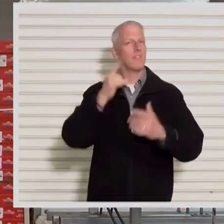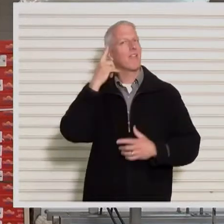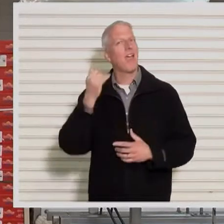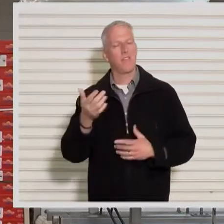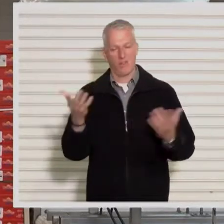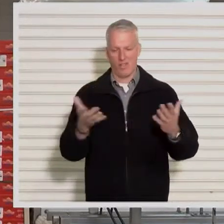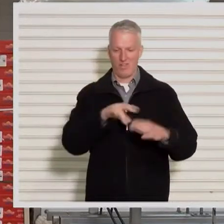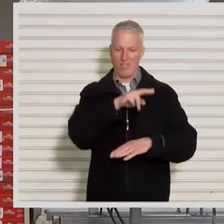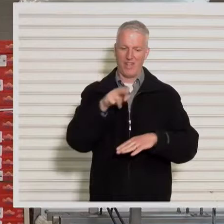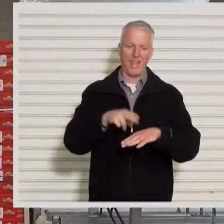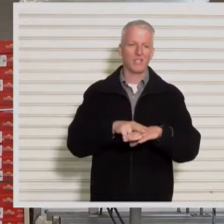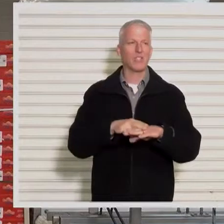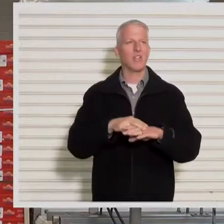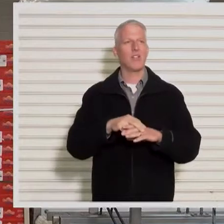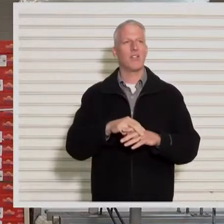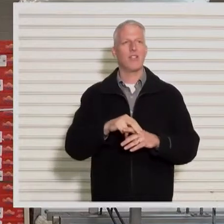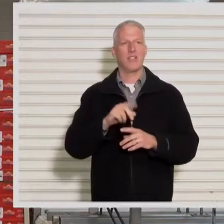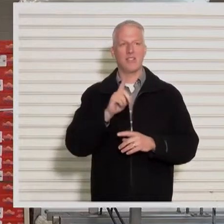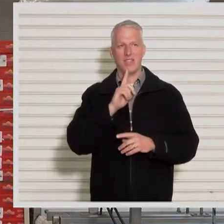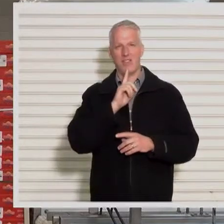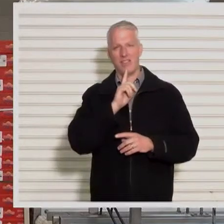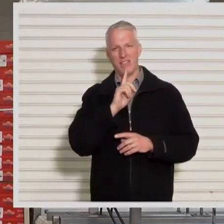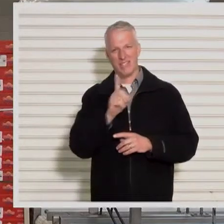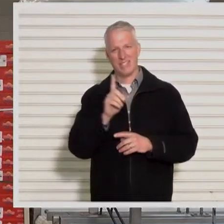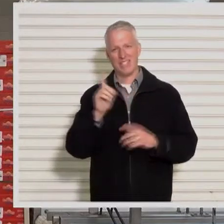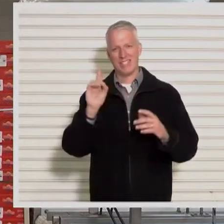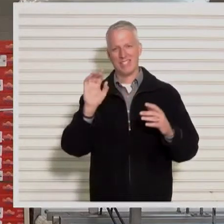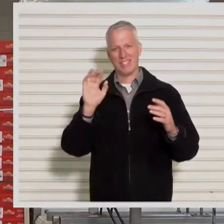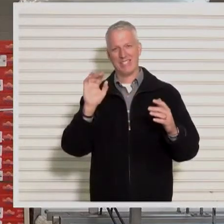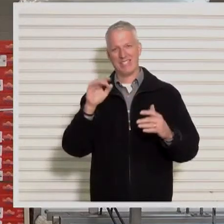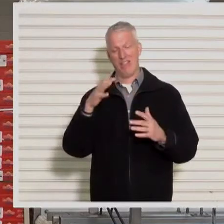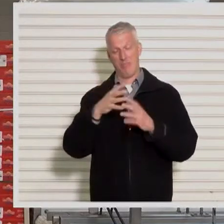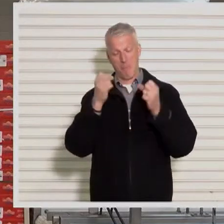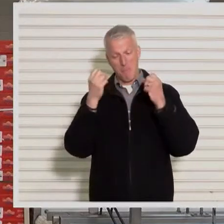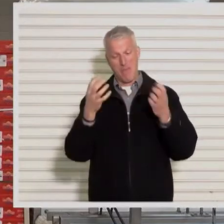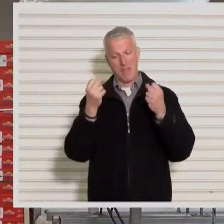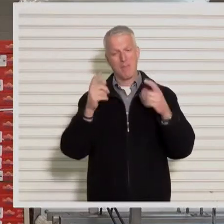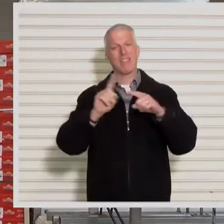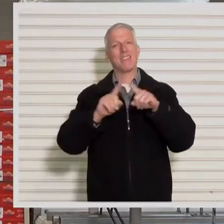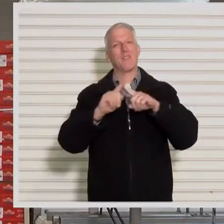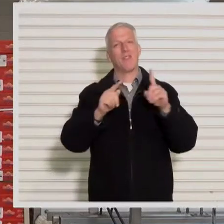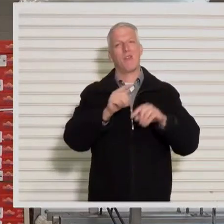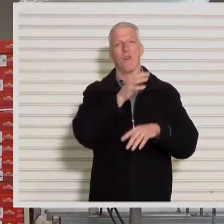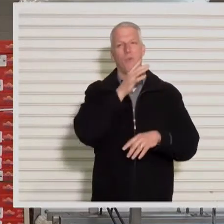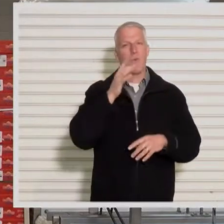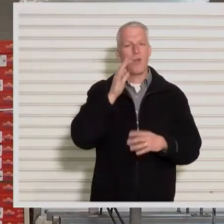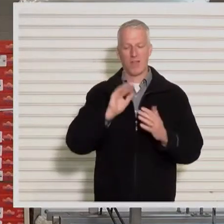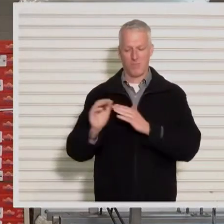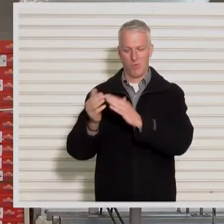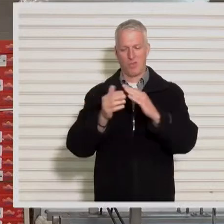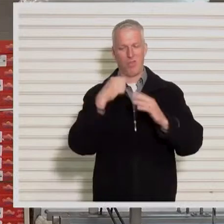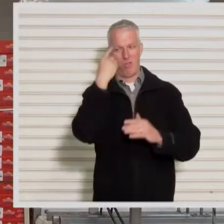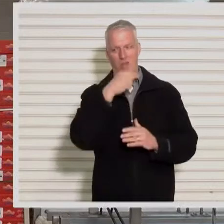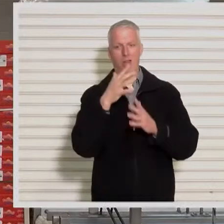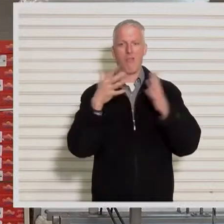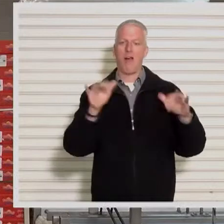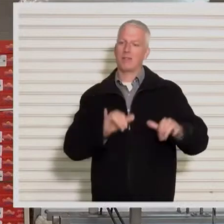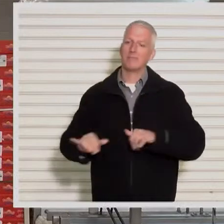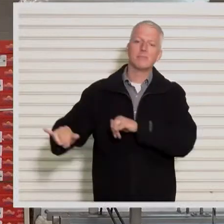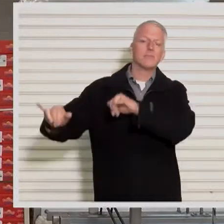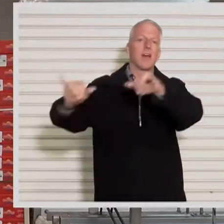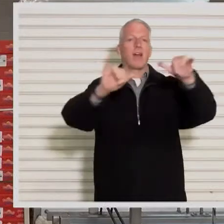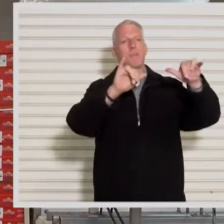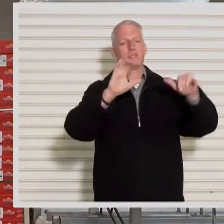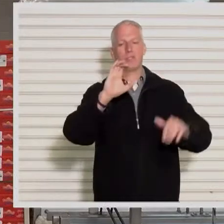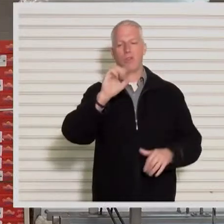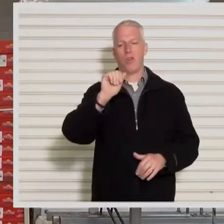exist rural and suburban communities that look a lot like Coachella. These communities are made up of people of color,